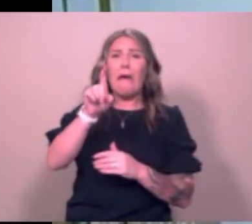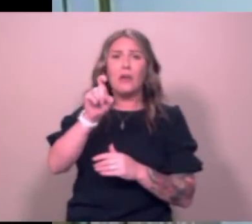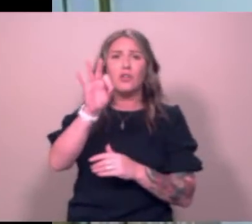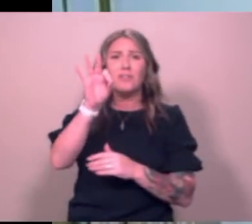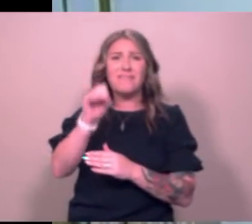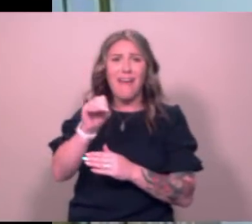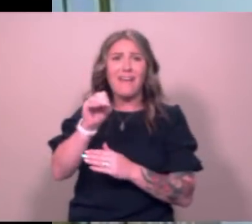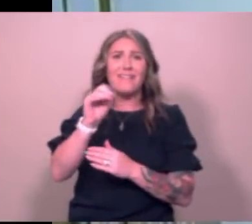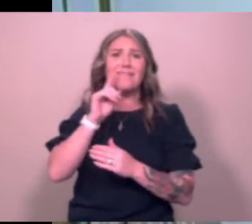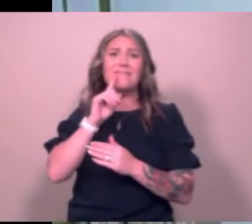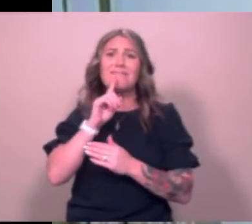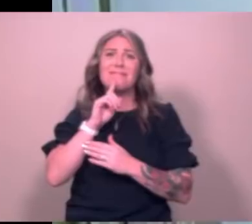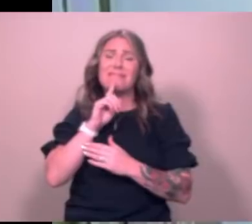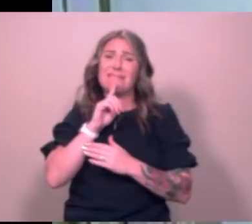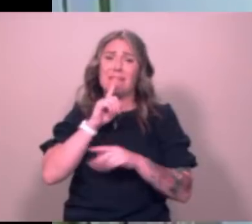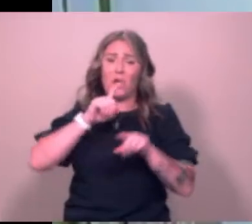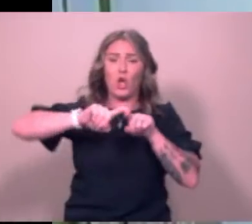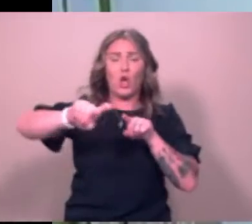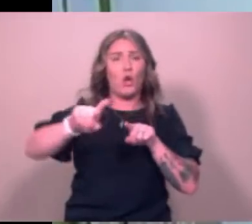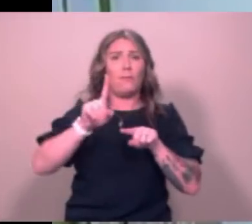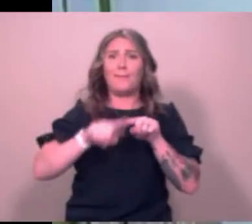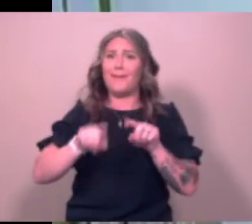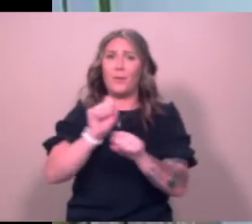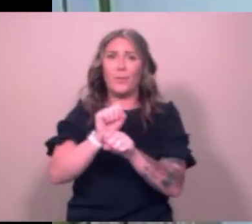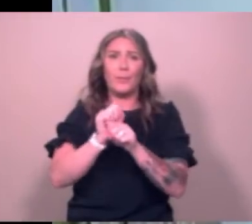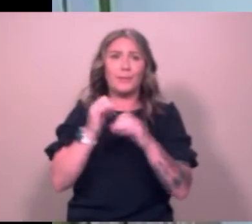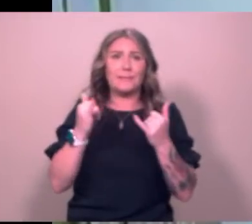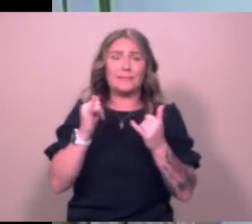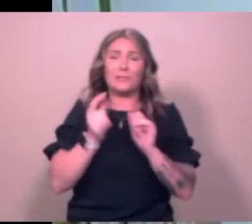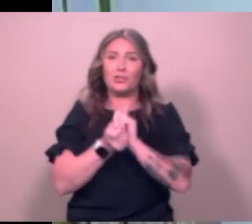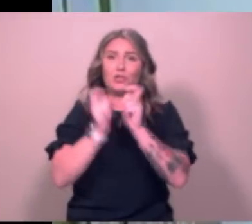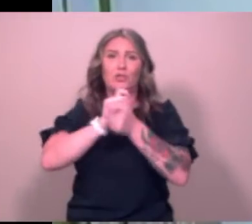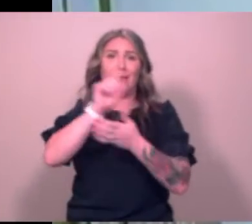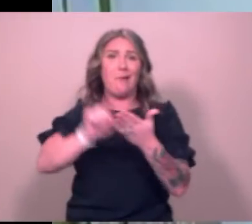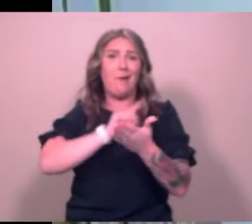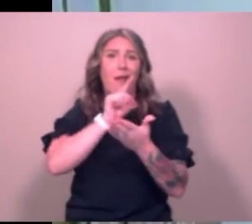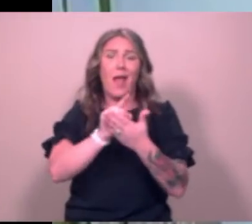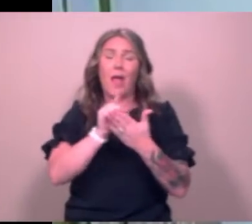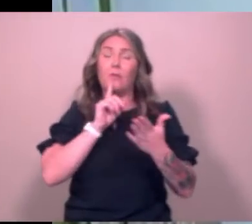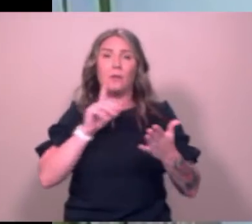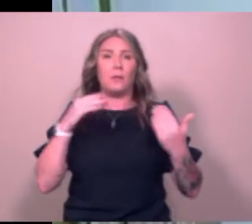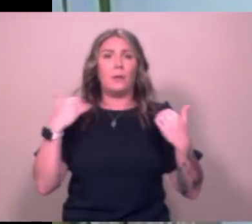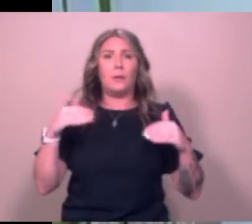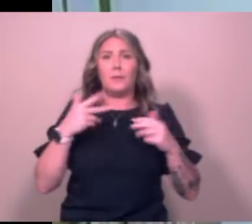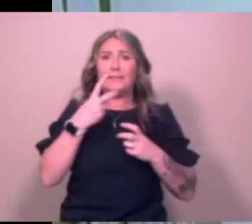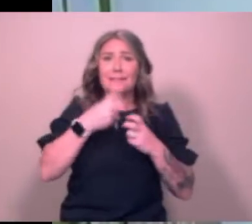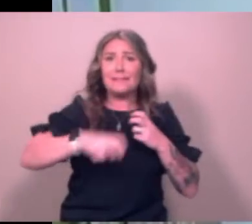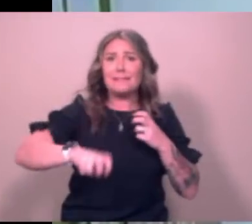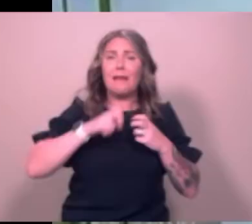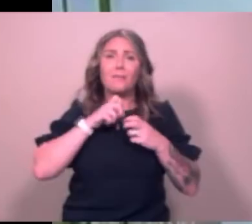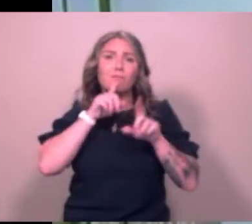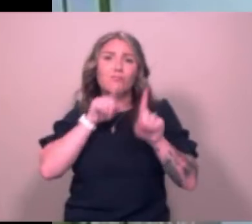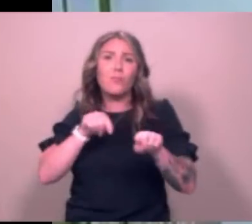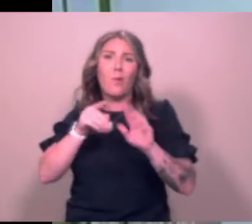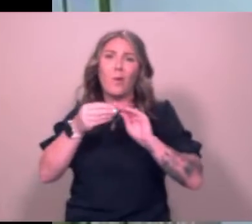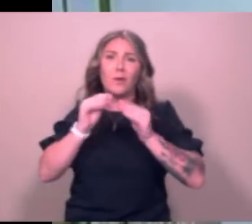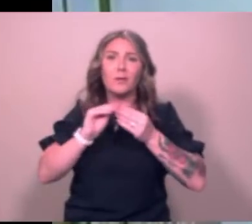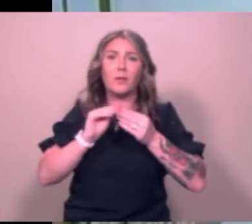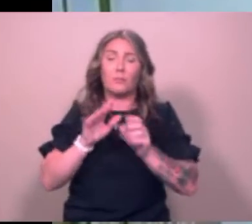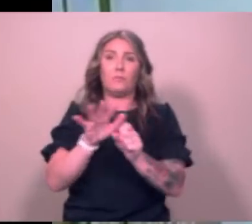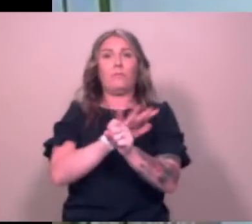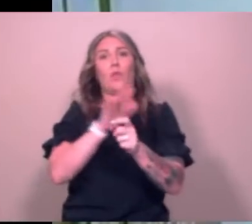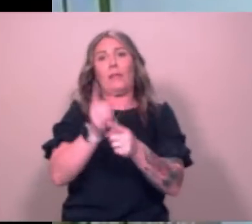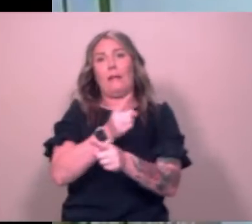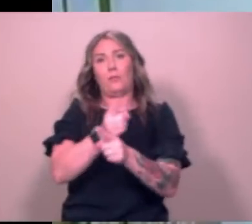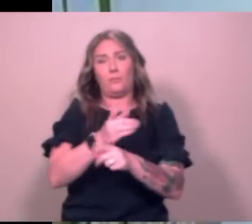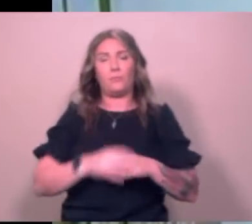call-outs today. That number changes hourly, so that's a moving target and difficult to report completely